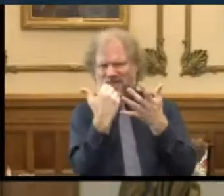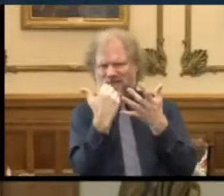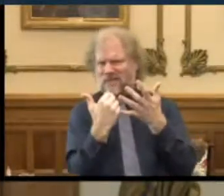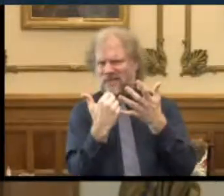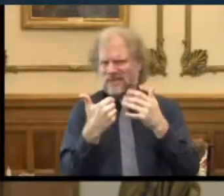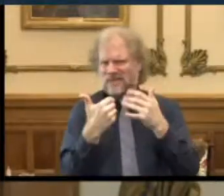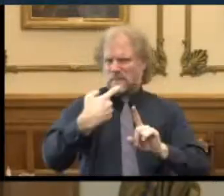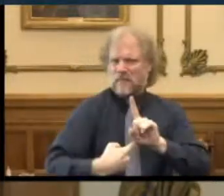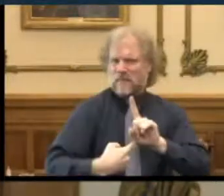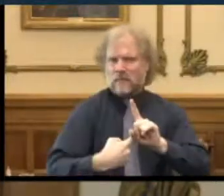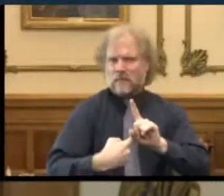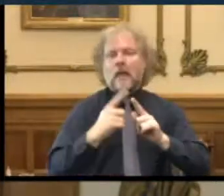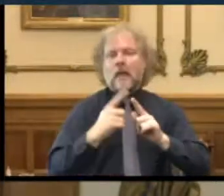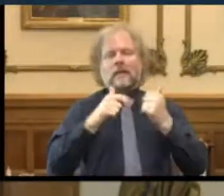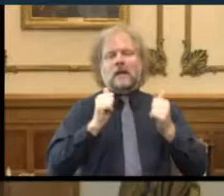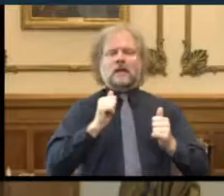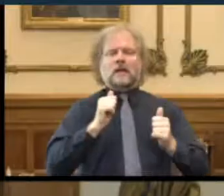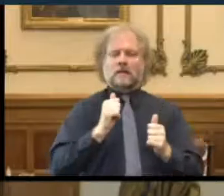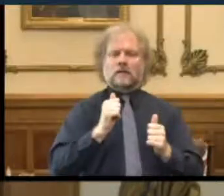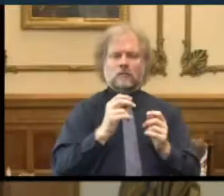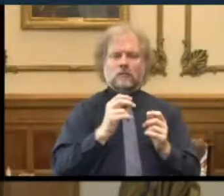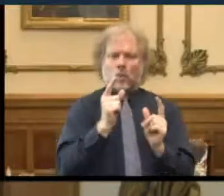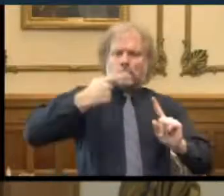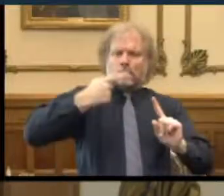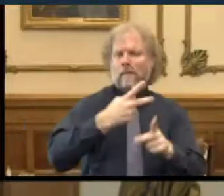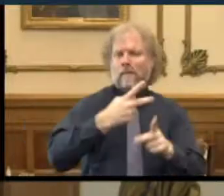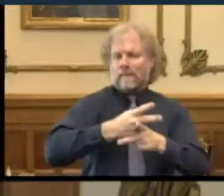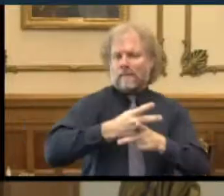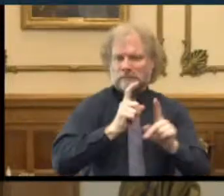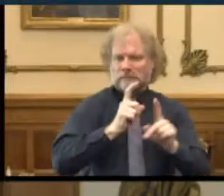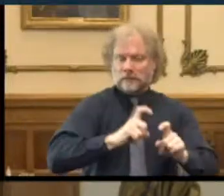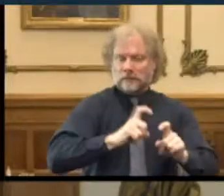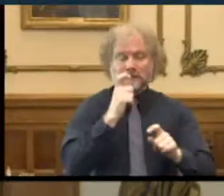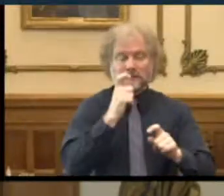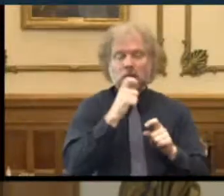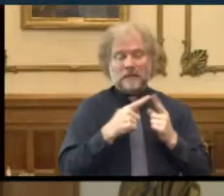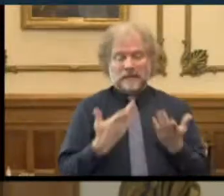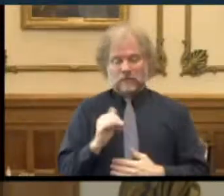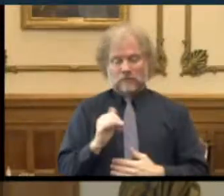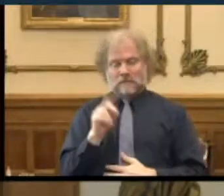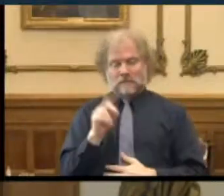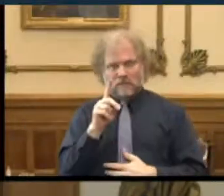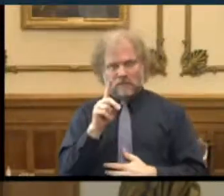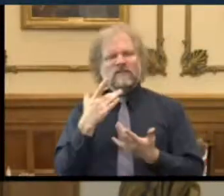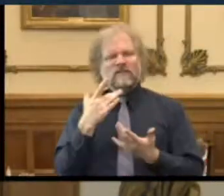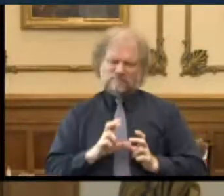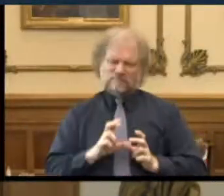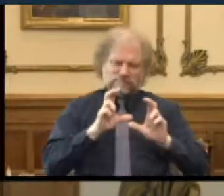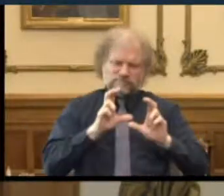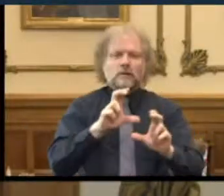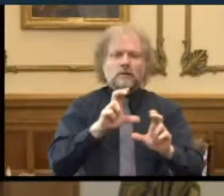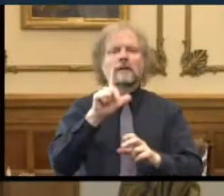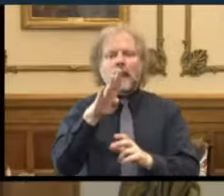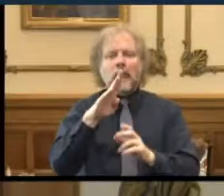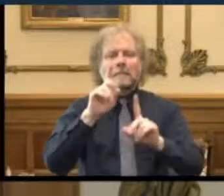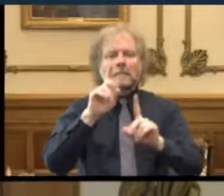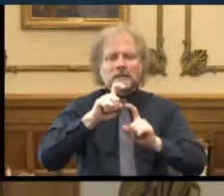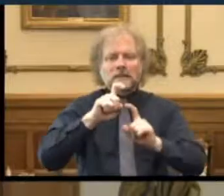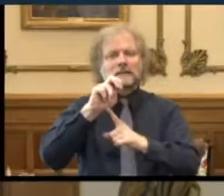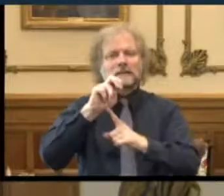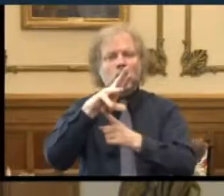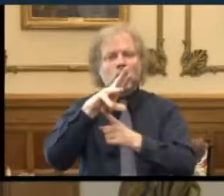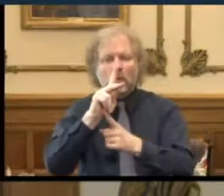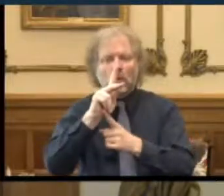that's really when they're going to be able to do that quick point of care testing. But through our efforts here in Indiana, where we have invested in the lab testing network and made sure that we